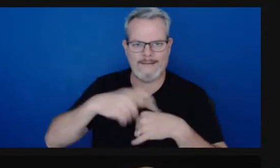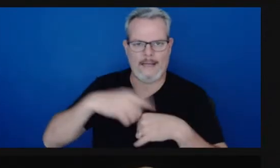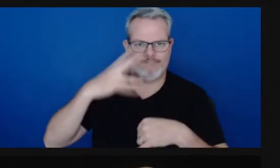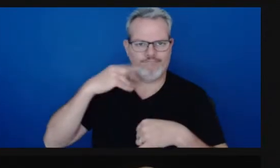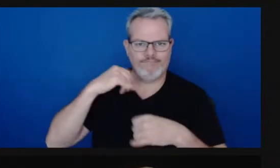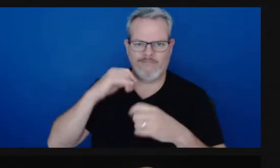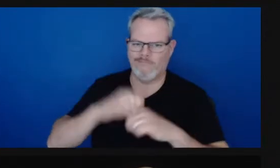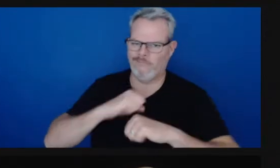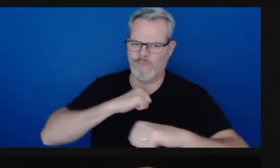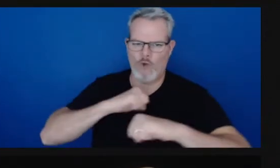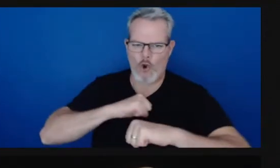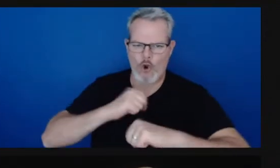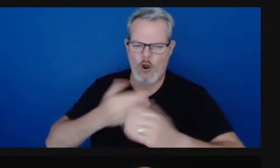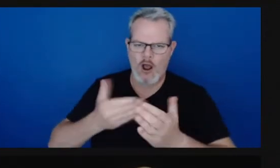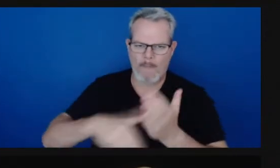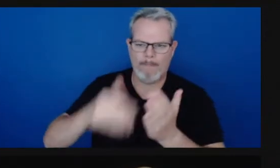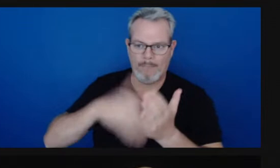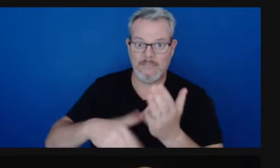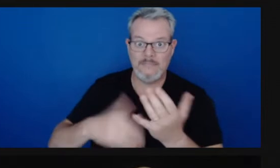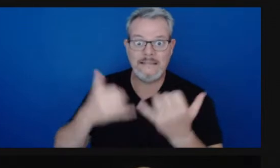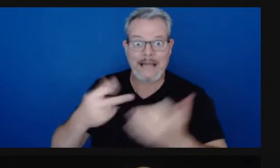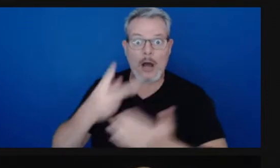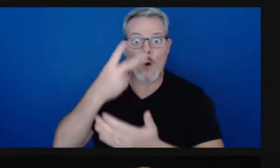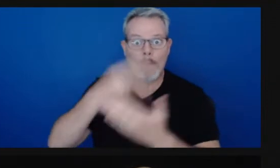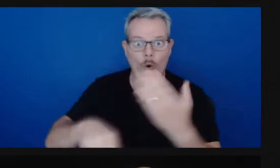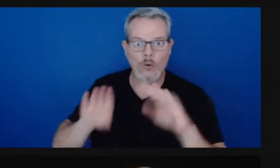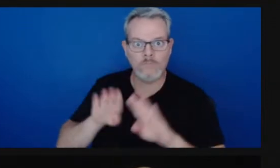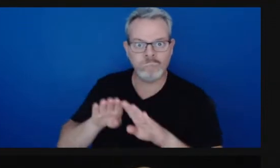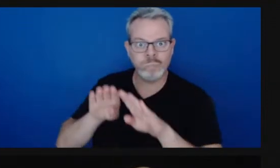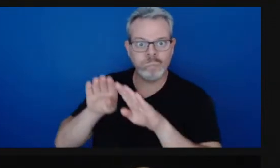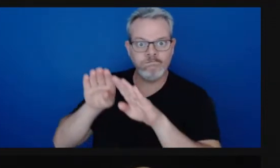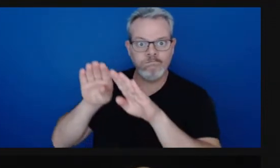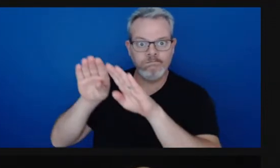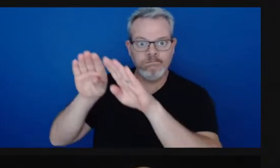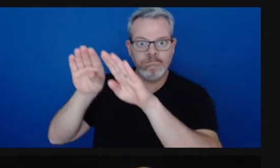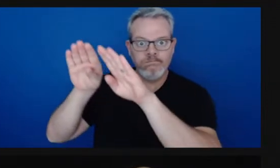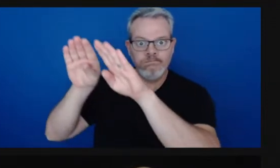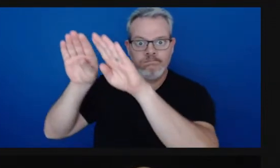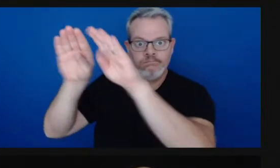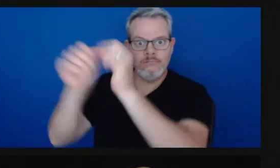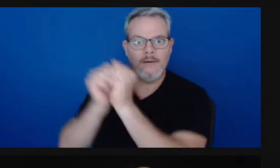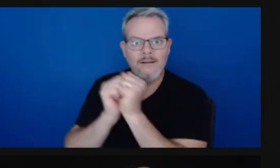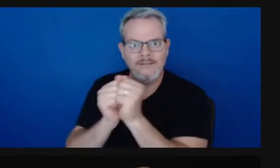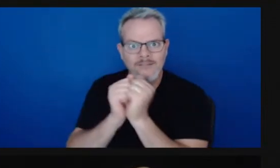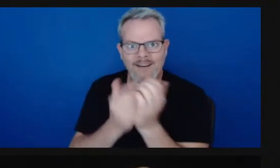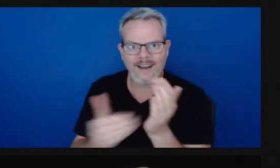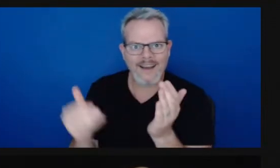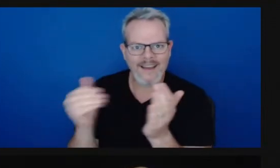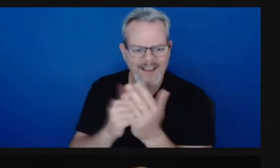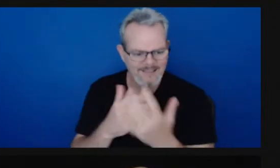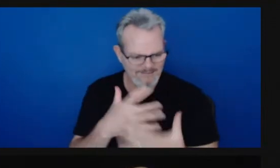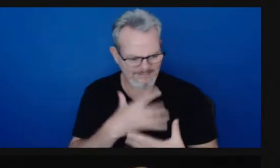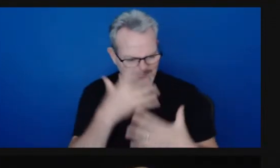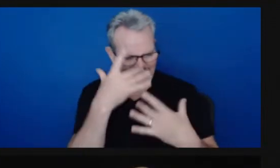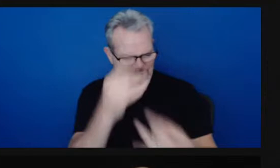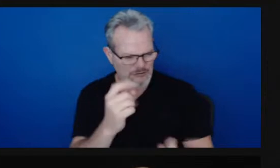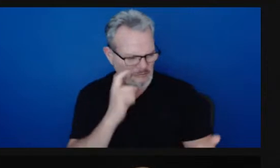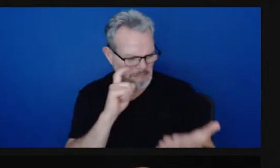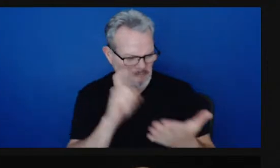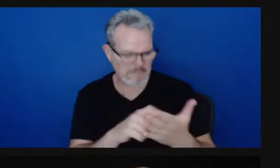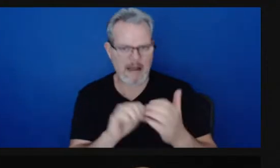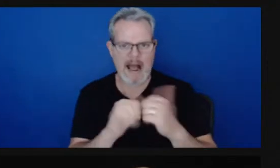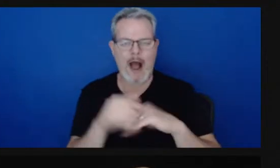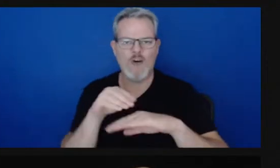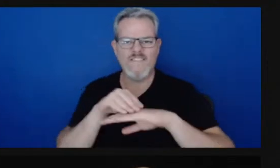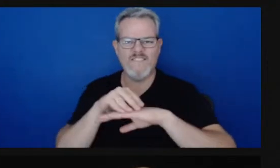And now they're both inflating together again. So that's very interesting to note how the effects really may have migrated